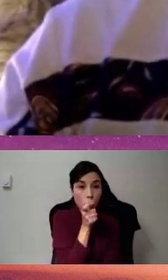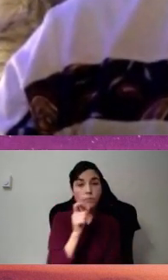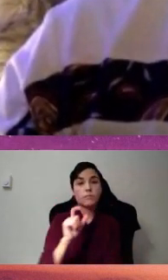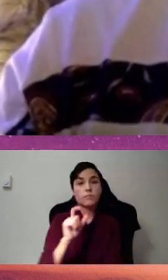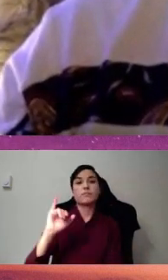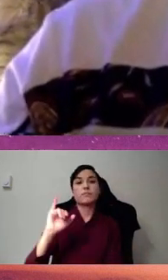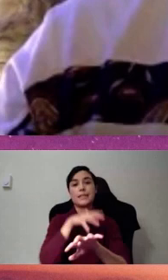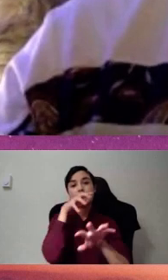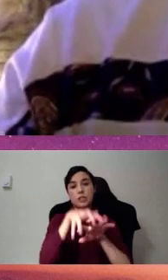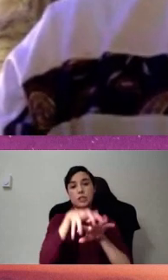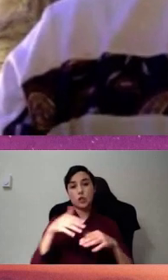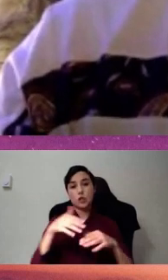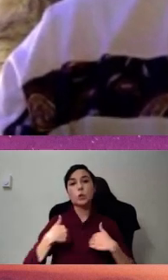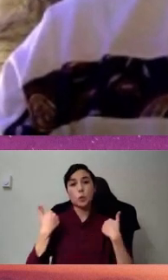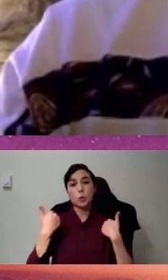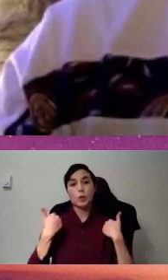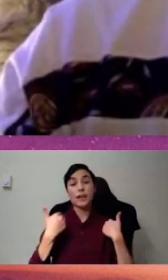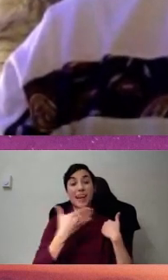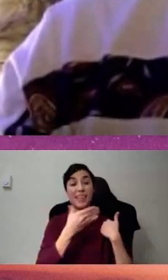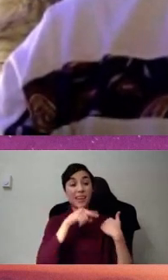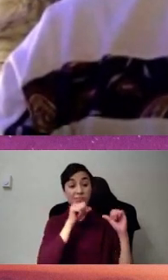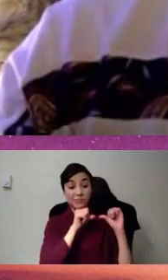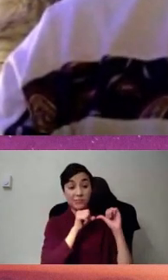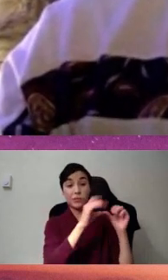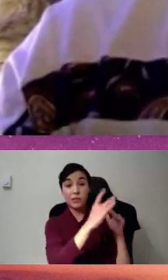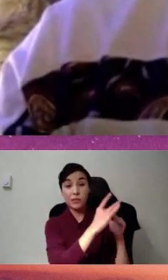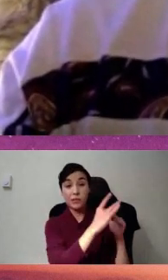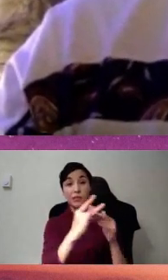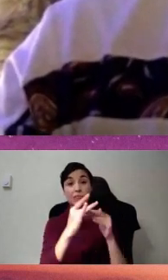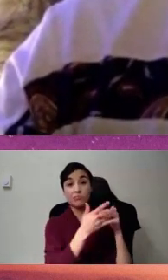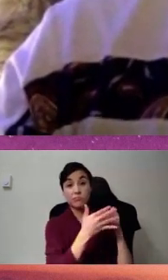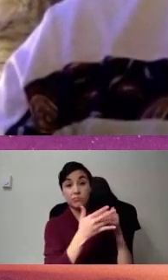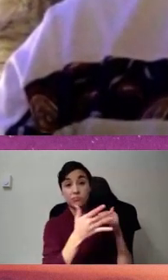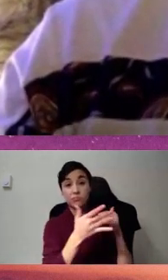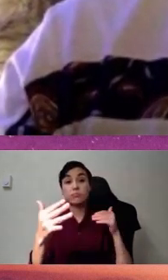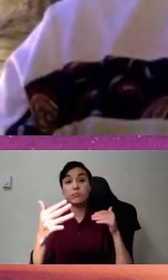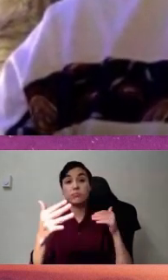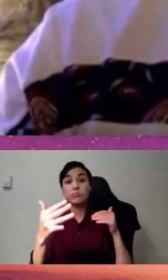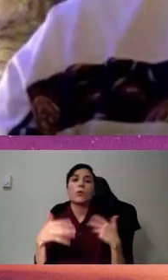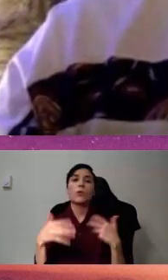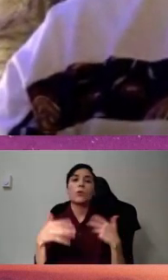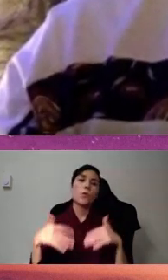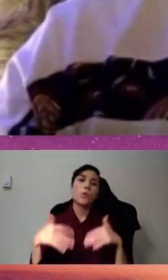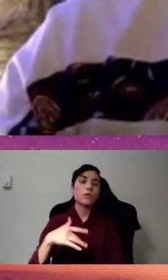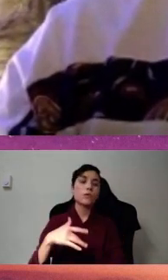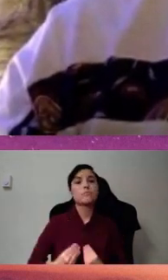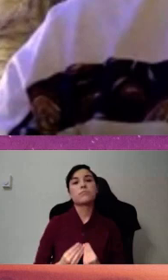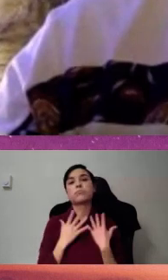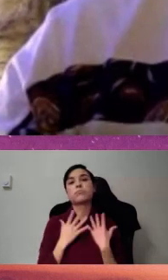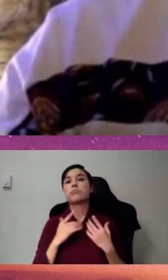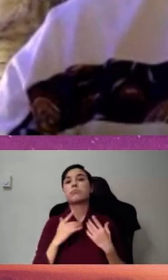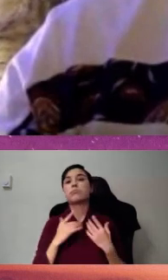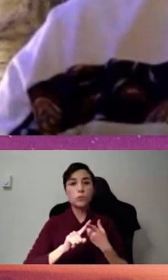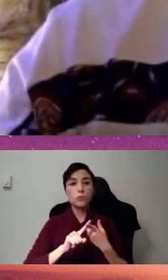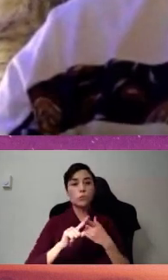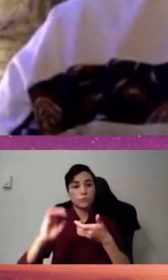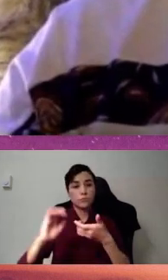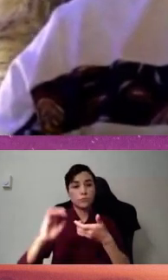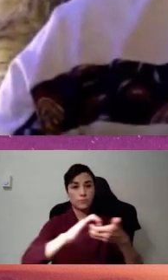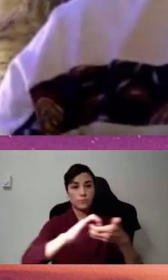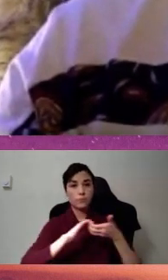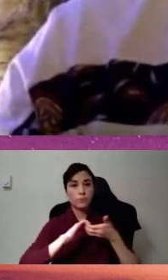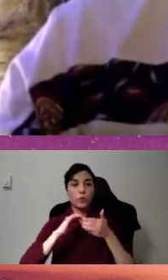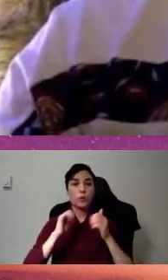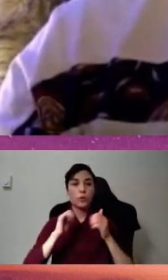Indigenous youth all the way through. And it was just so good to collaborate as a youth during that time with other Indigenous